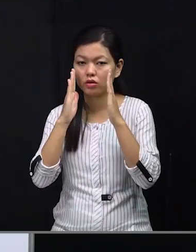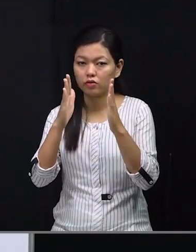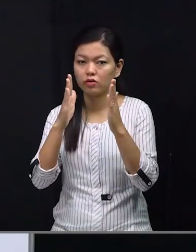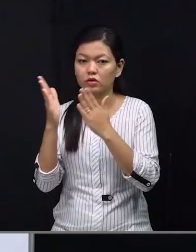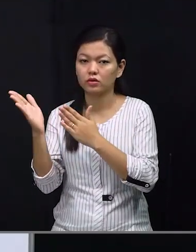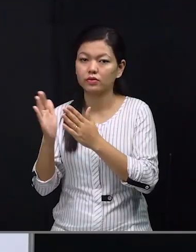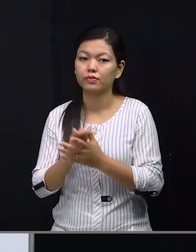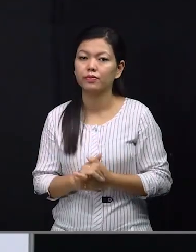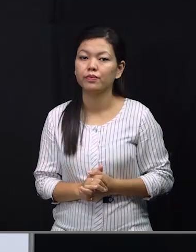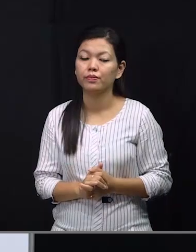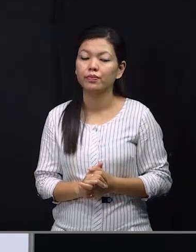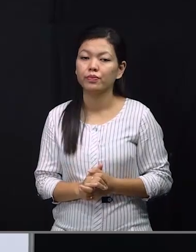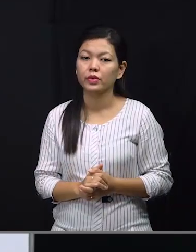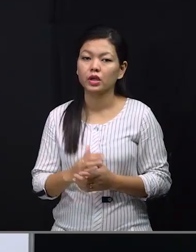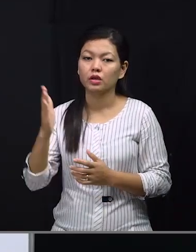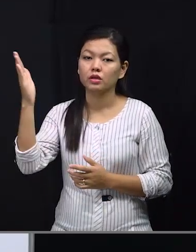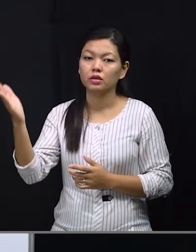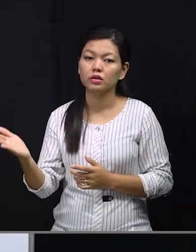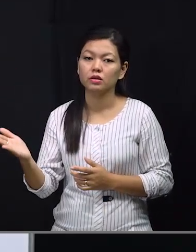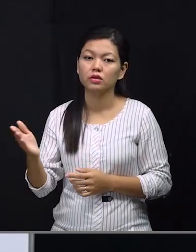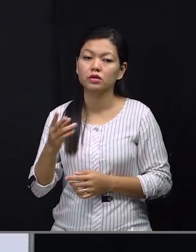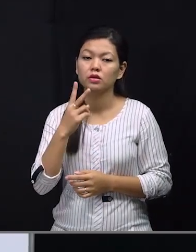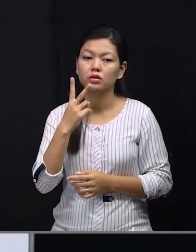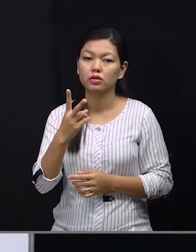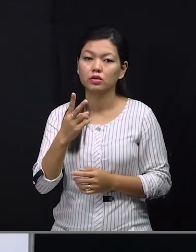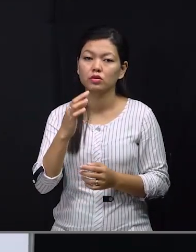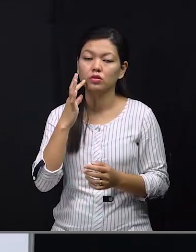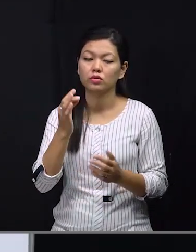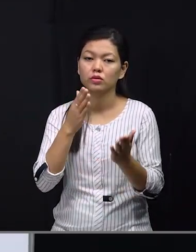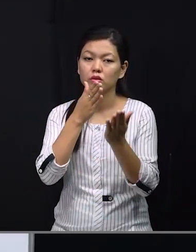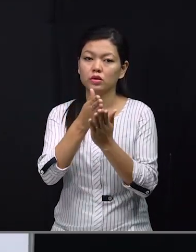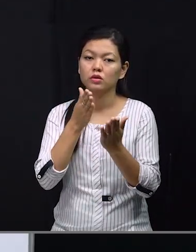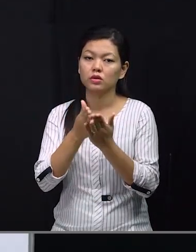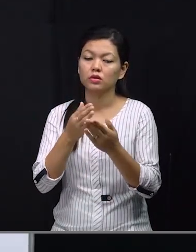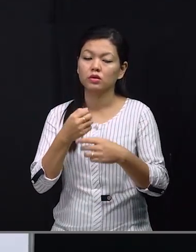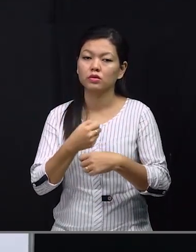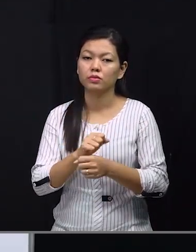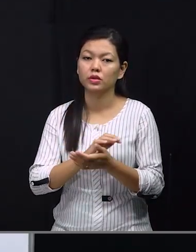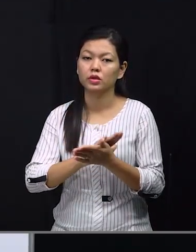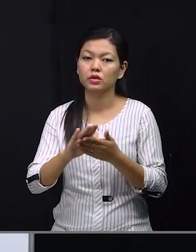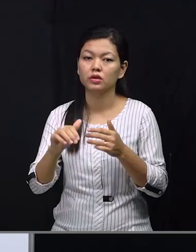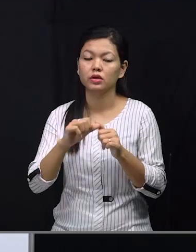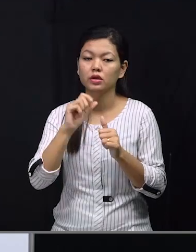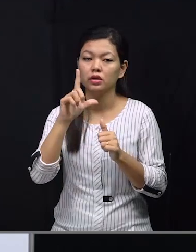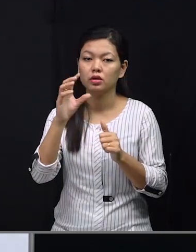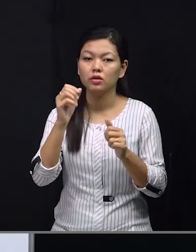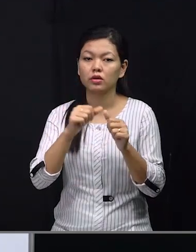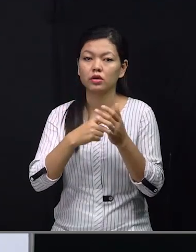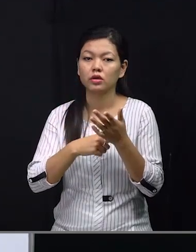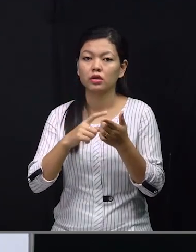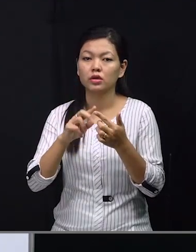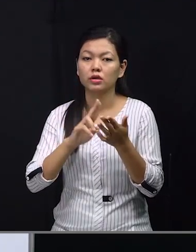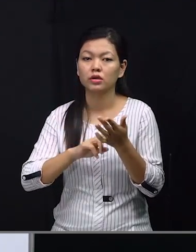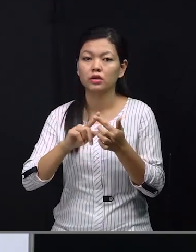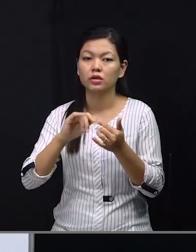So these are the two important methods for preparation of haloarenes. One is from